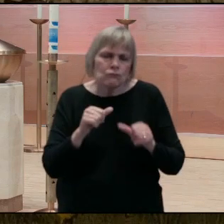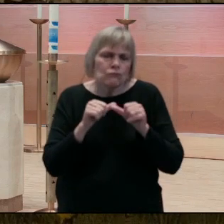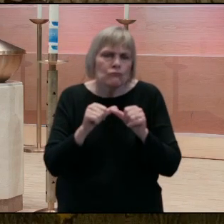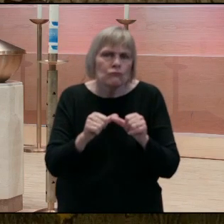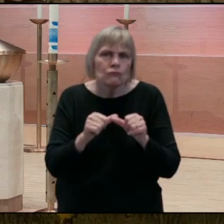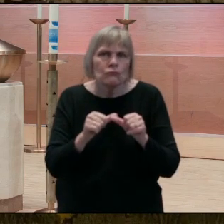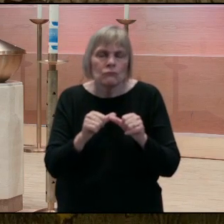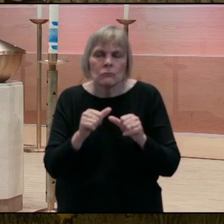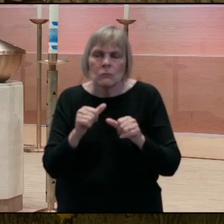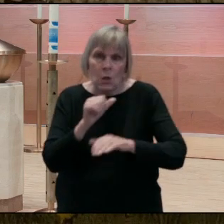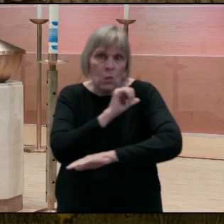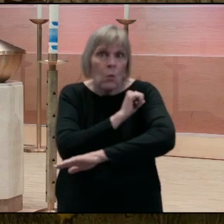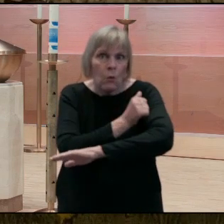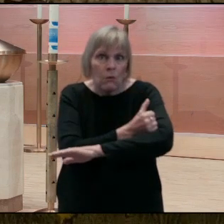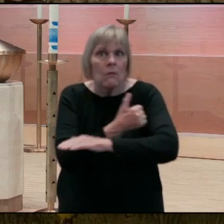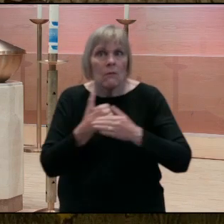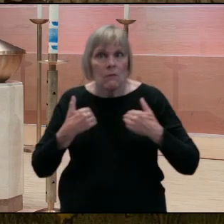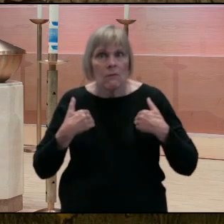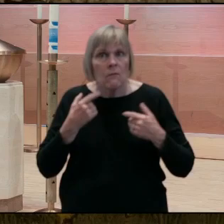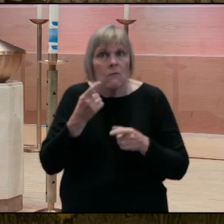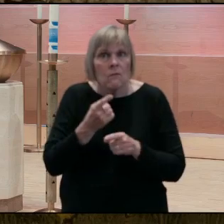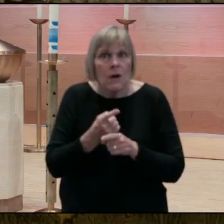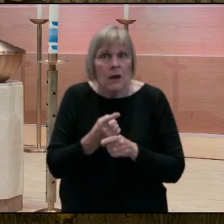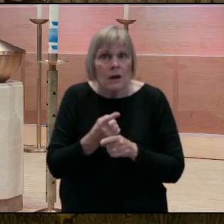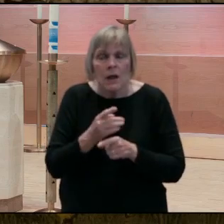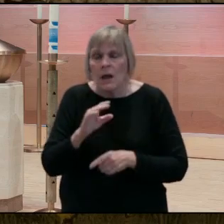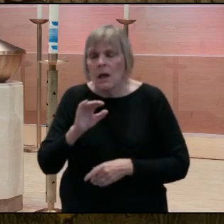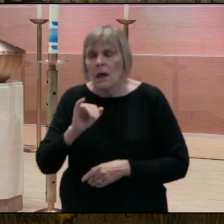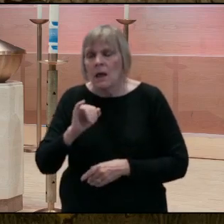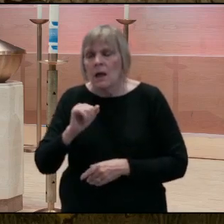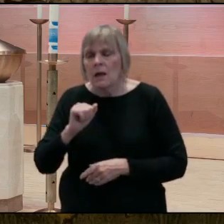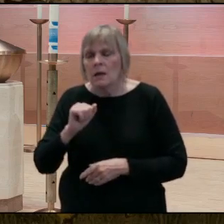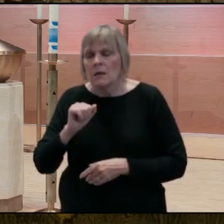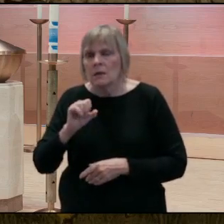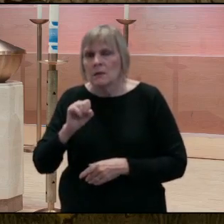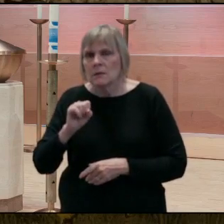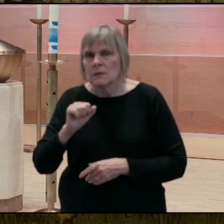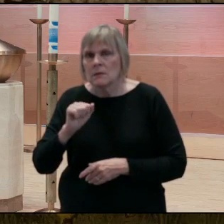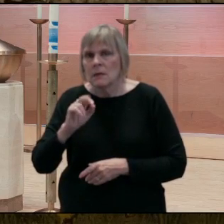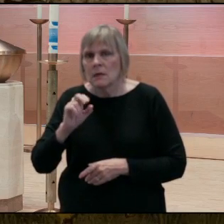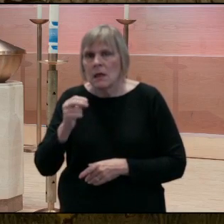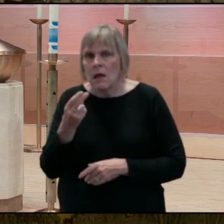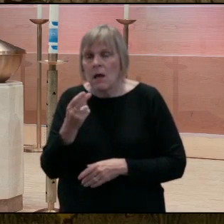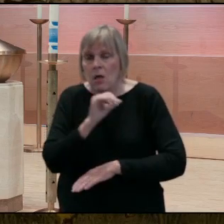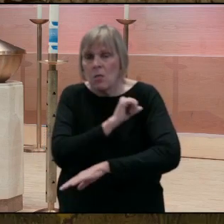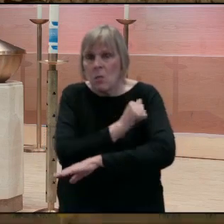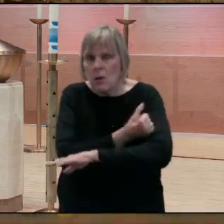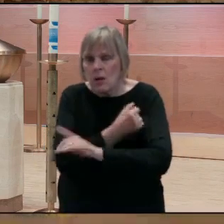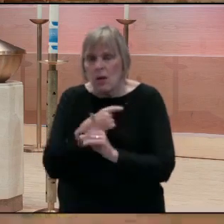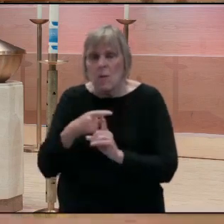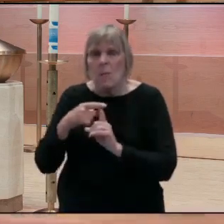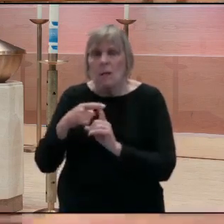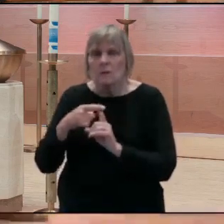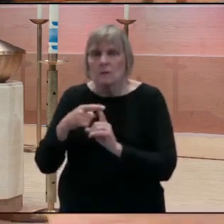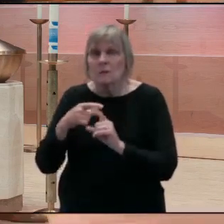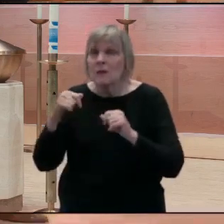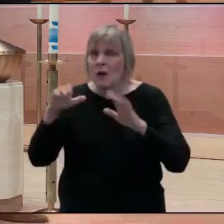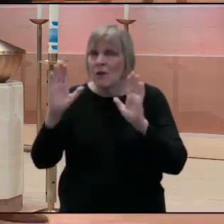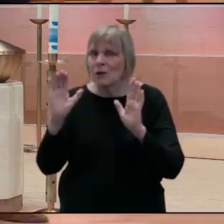both ultimate authority, right? We heard that in the Isaiah reading. He has ultimate authority, but he combines it with